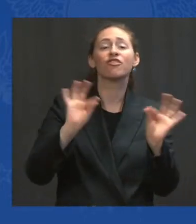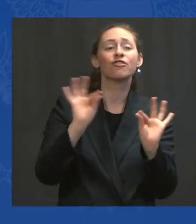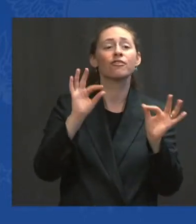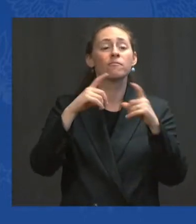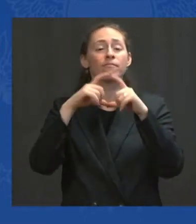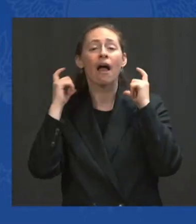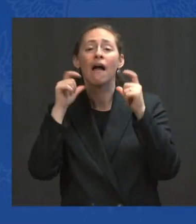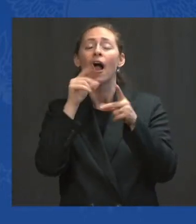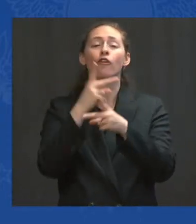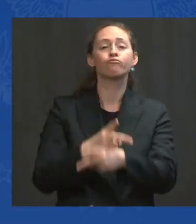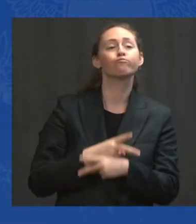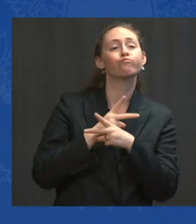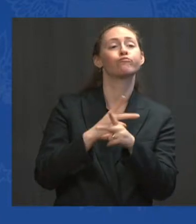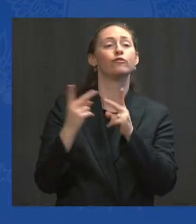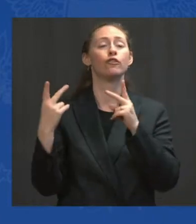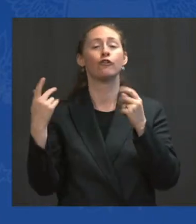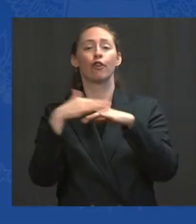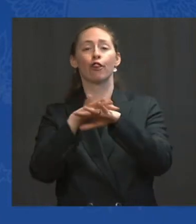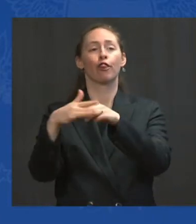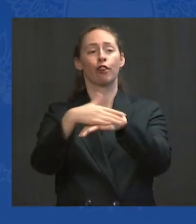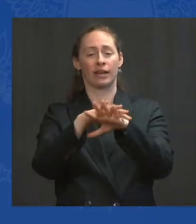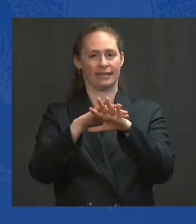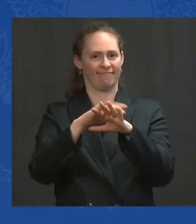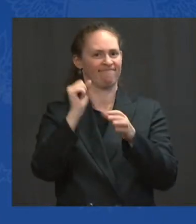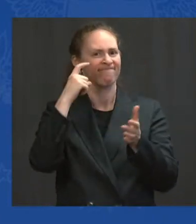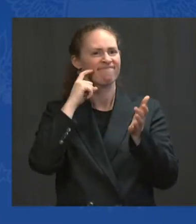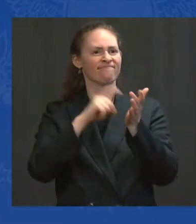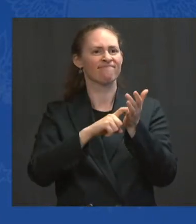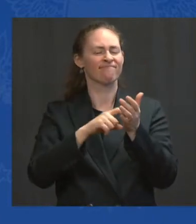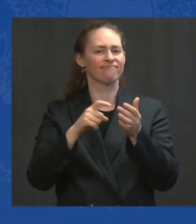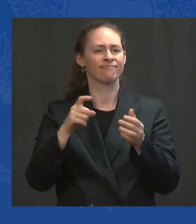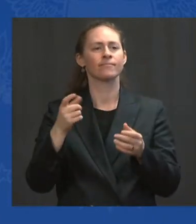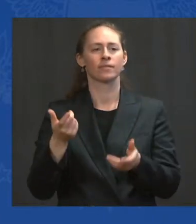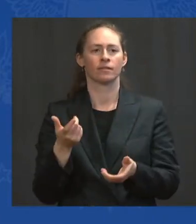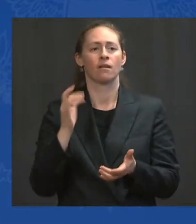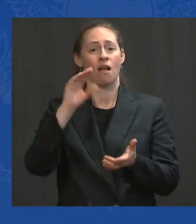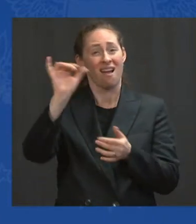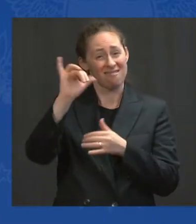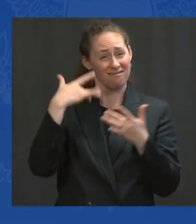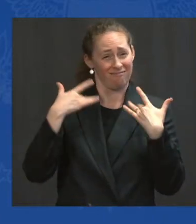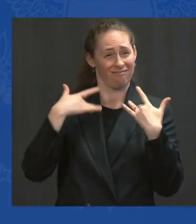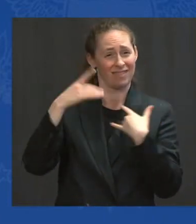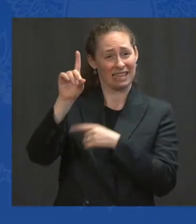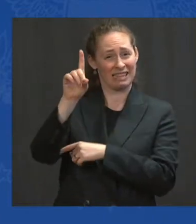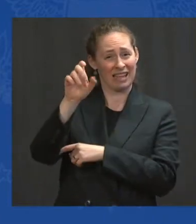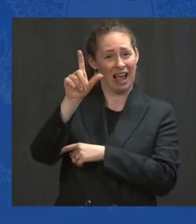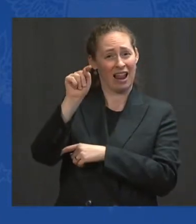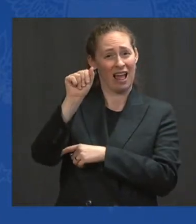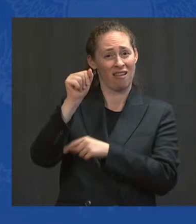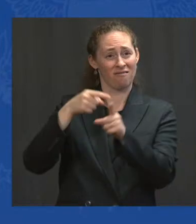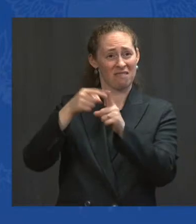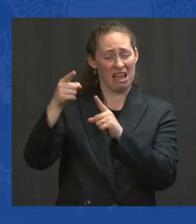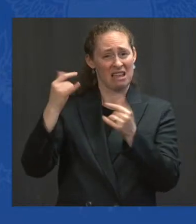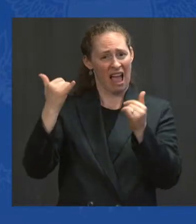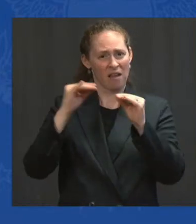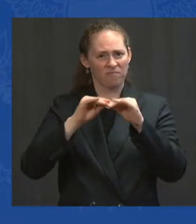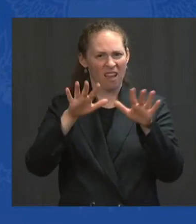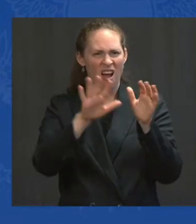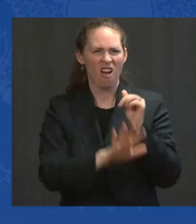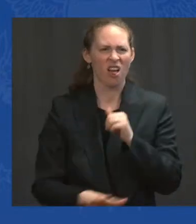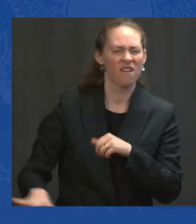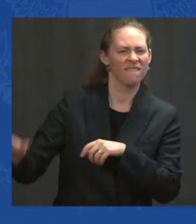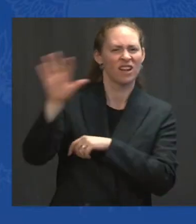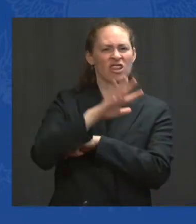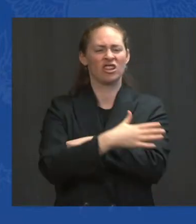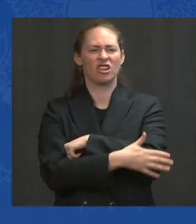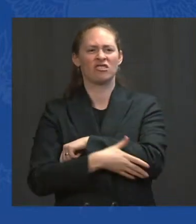Meanwhile, the Delta variant is spreading rapidly throughout the country. This week, the Delta variant is estimated to be the